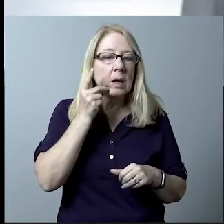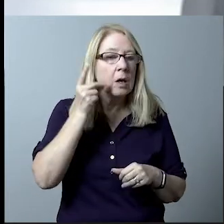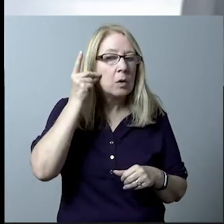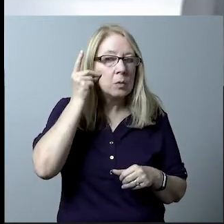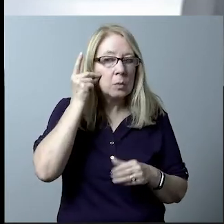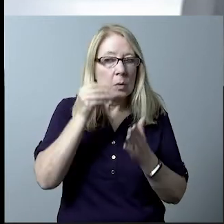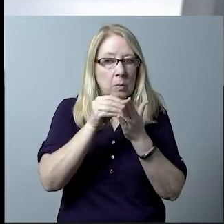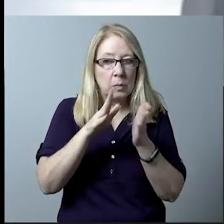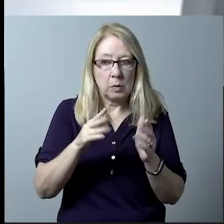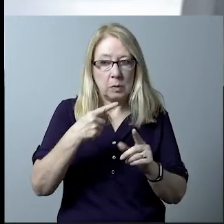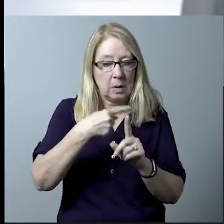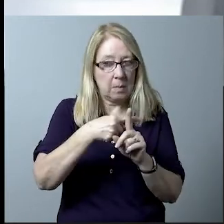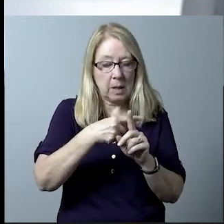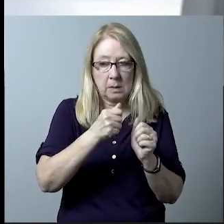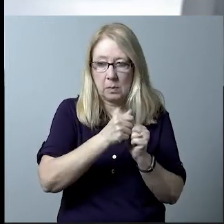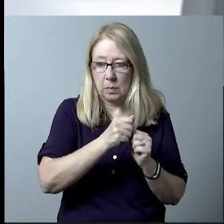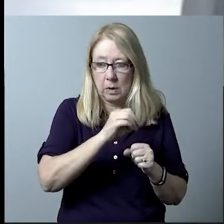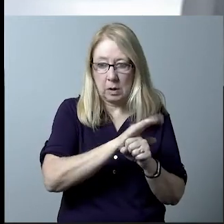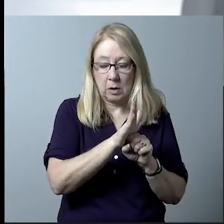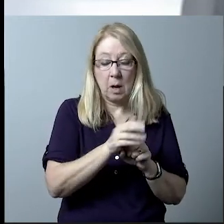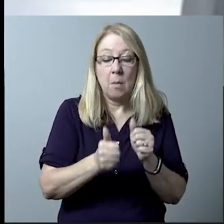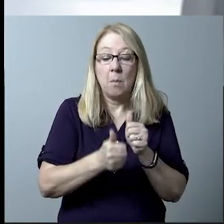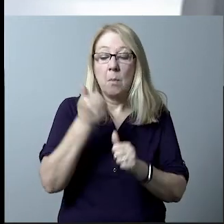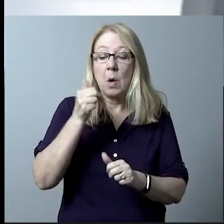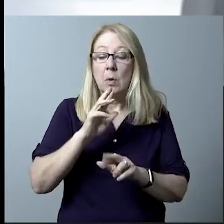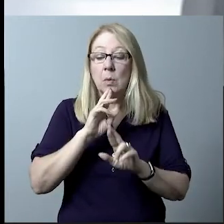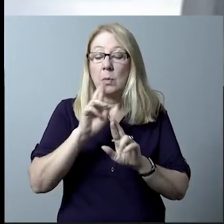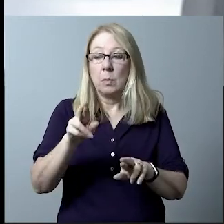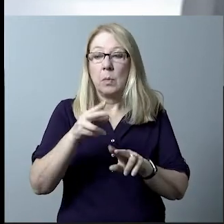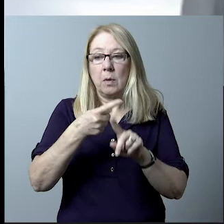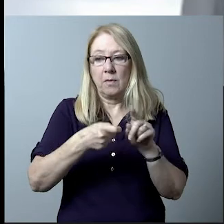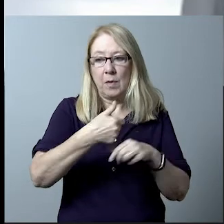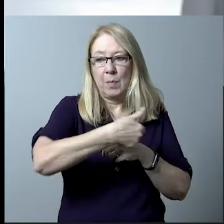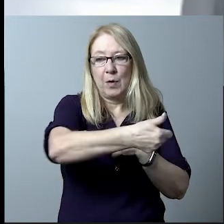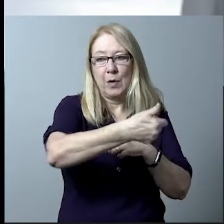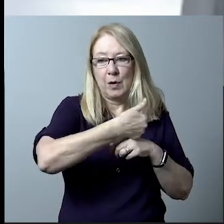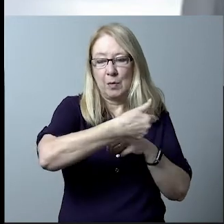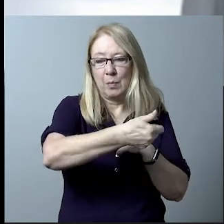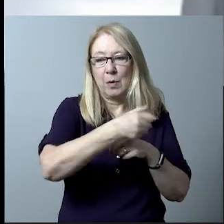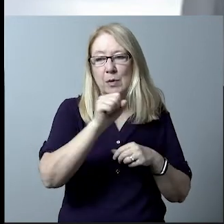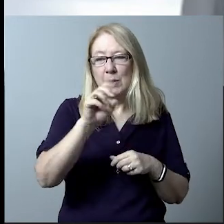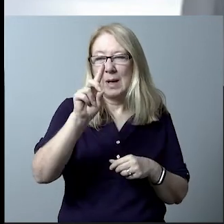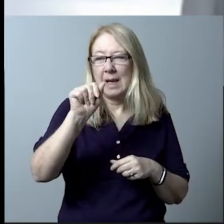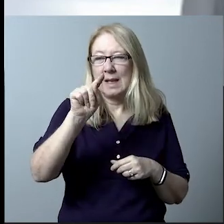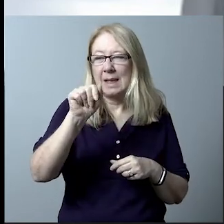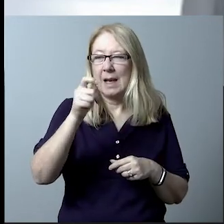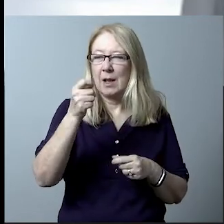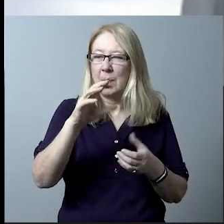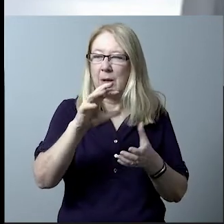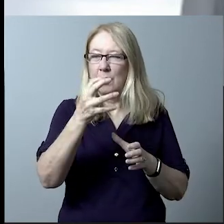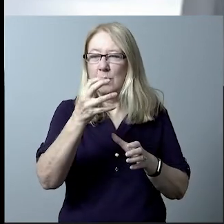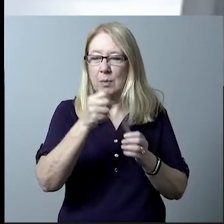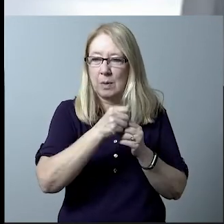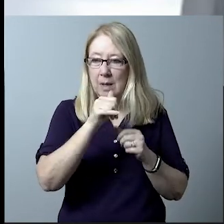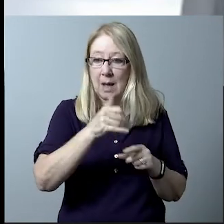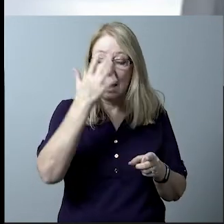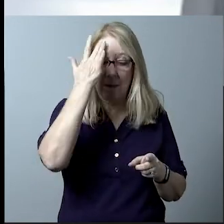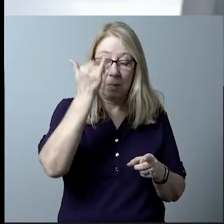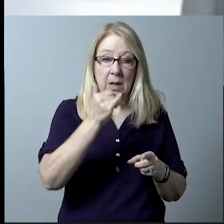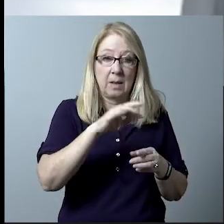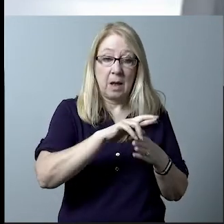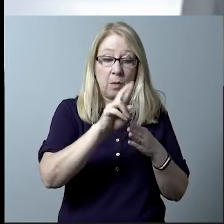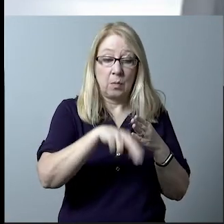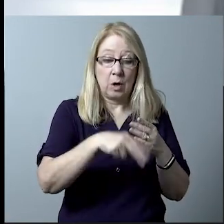have any residential students that have tested positive. And most of the reports of the testing are the commuter students. So the data is a little skewed with